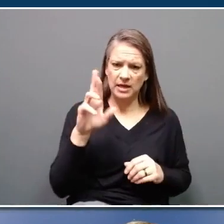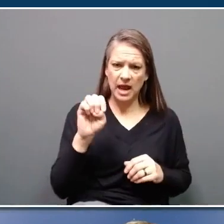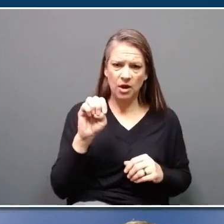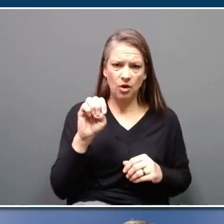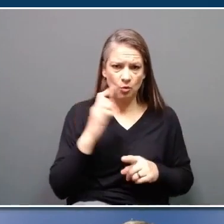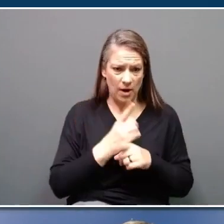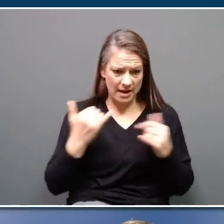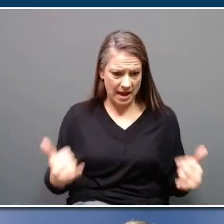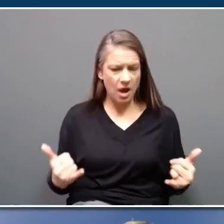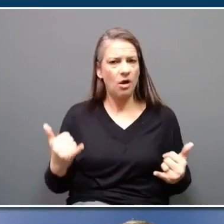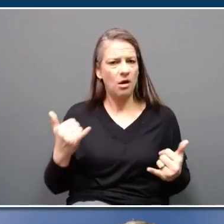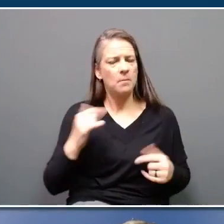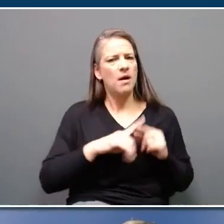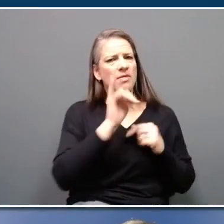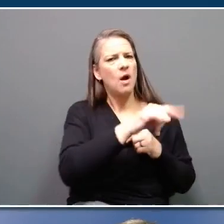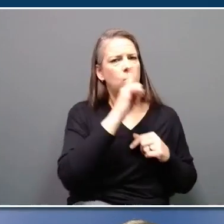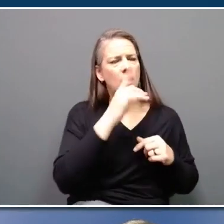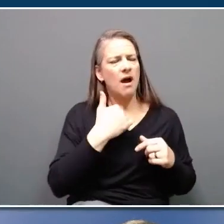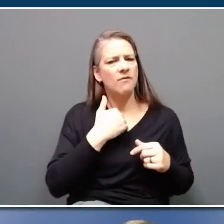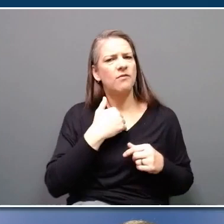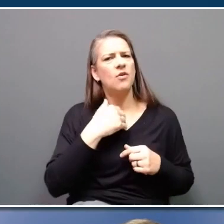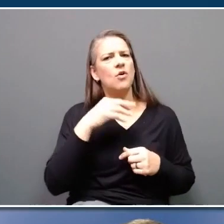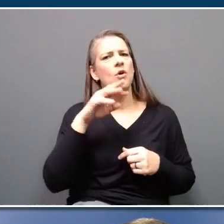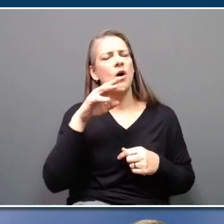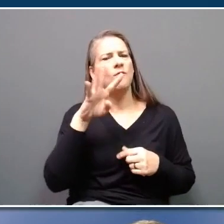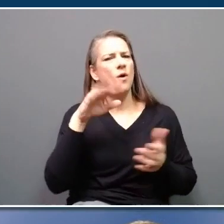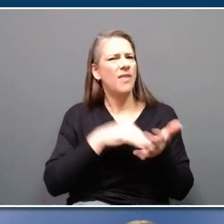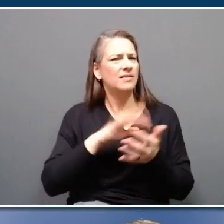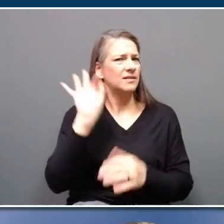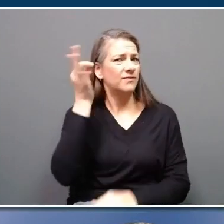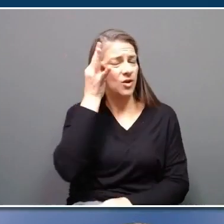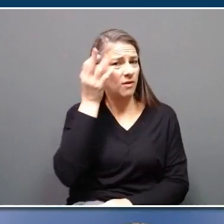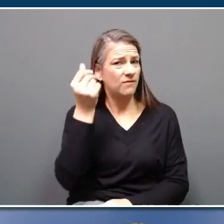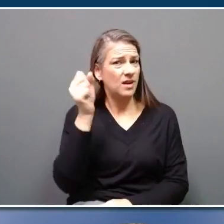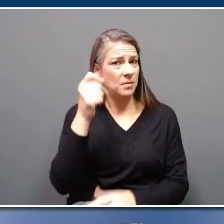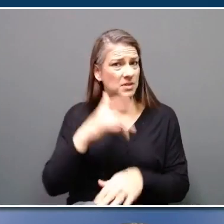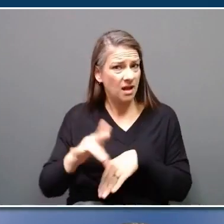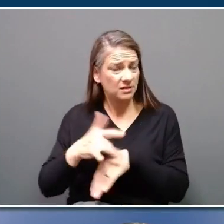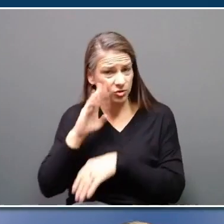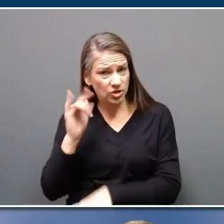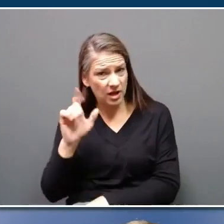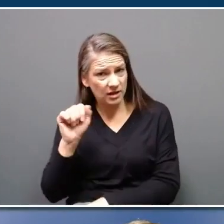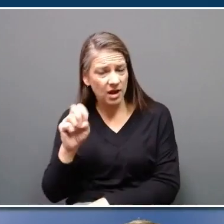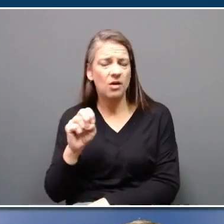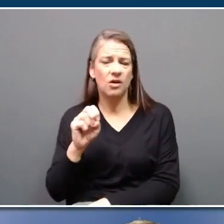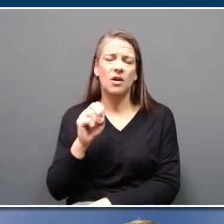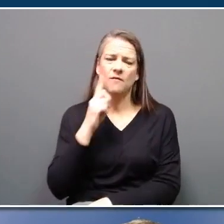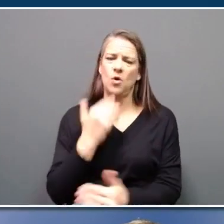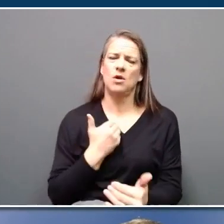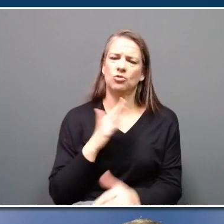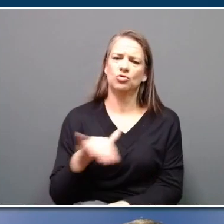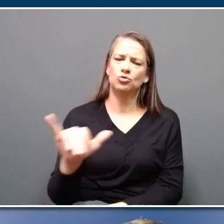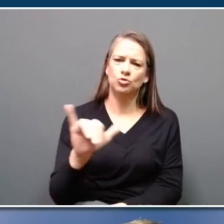but we'll open up about 4,000 federally funded slots in child care that currently have 4-year-olds for younger children. Just